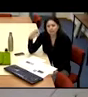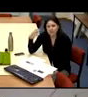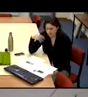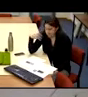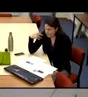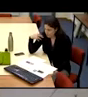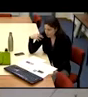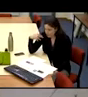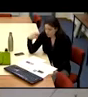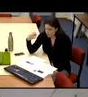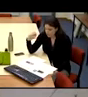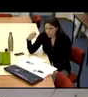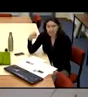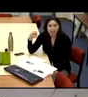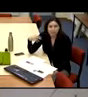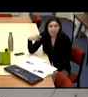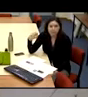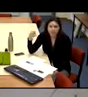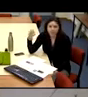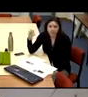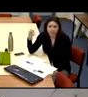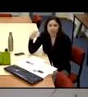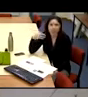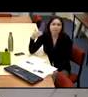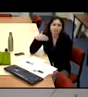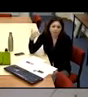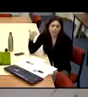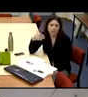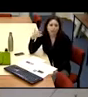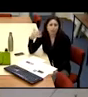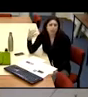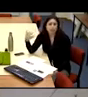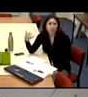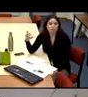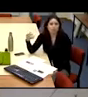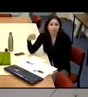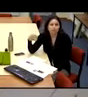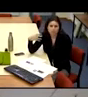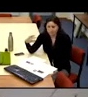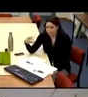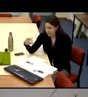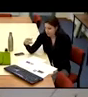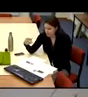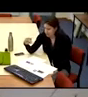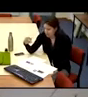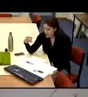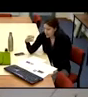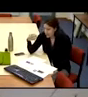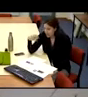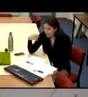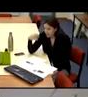more about our moral responsibility and how we should respond. And when I say we, I'm talking about Western audiences or Western publics.